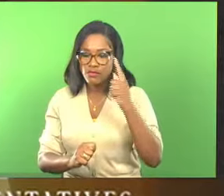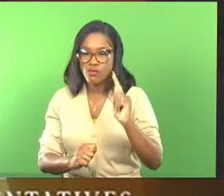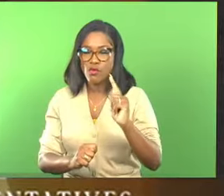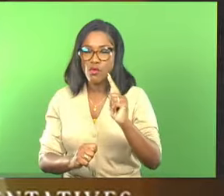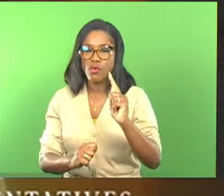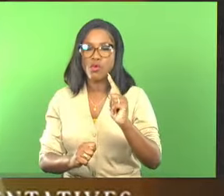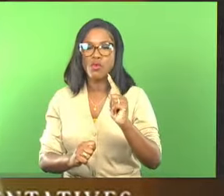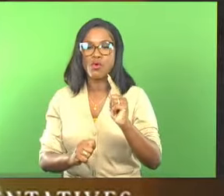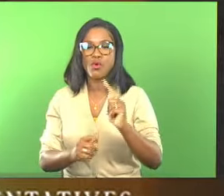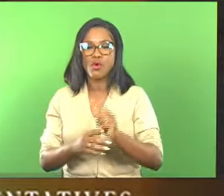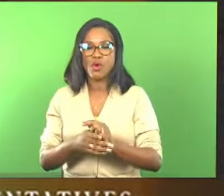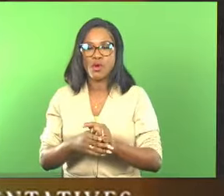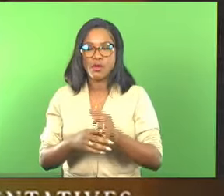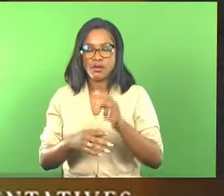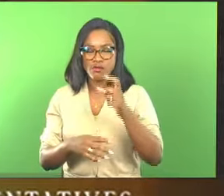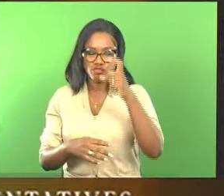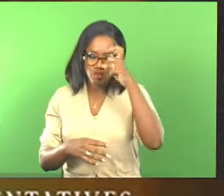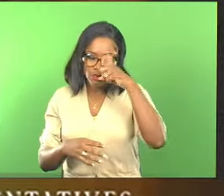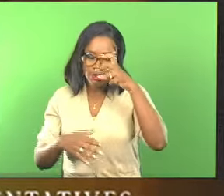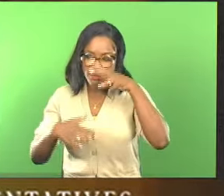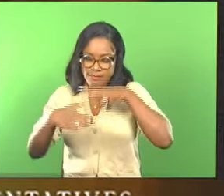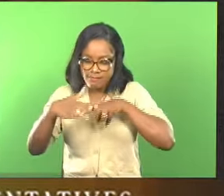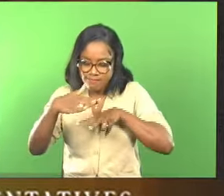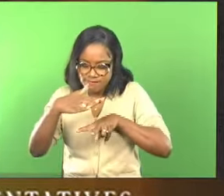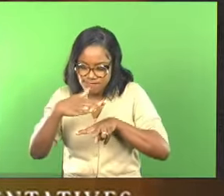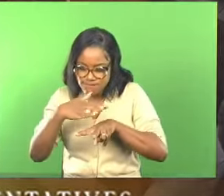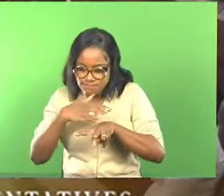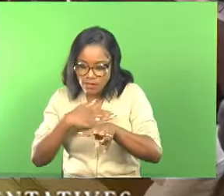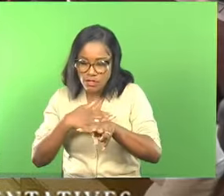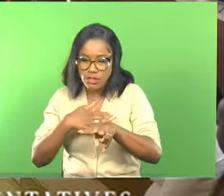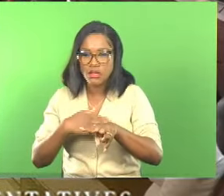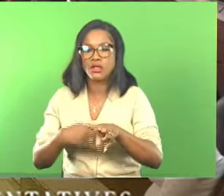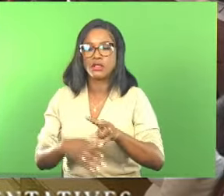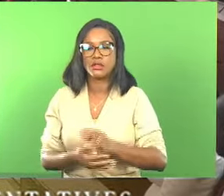and vision for peace,